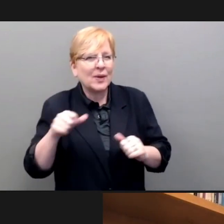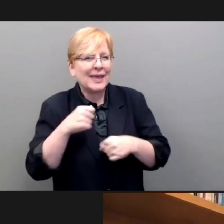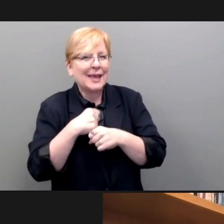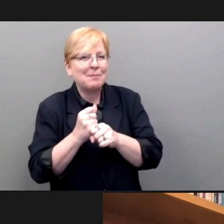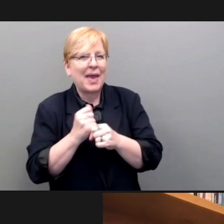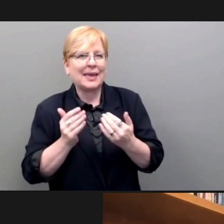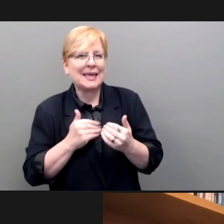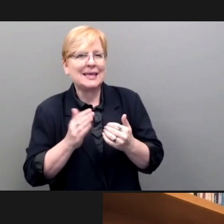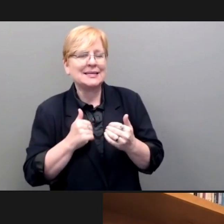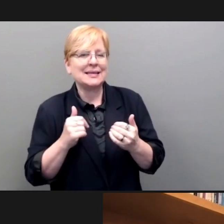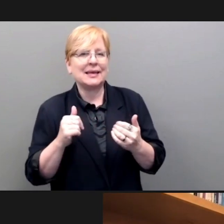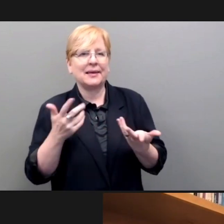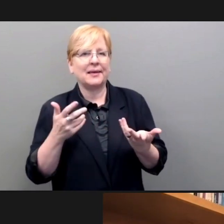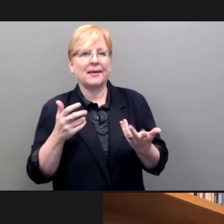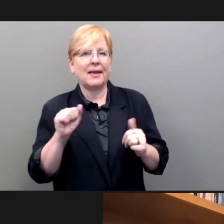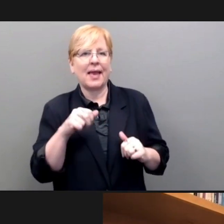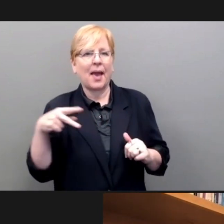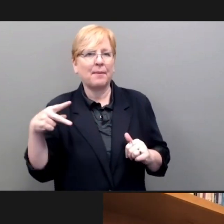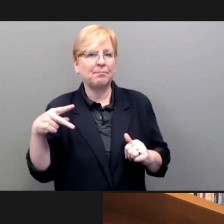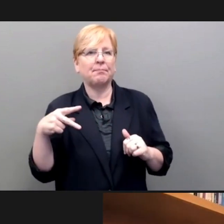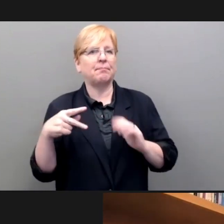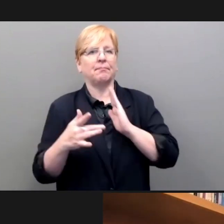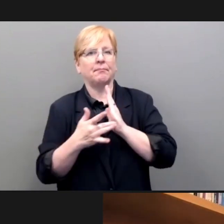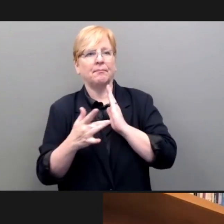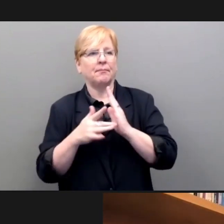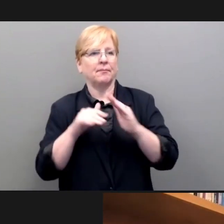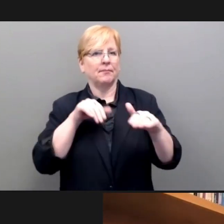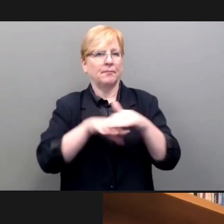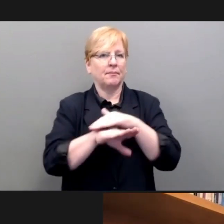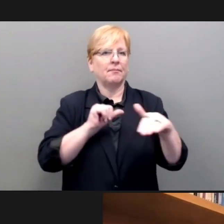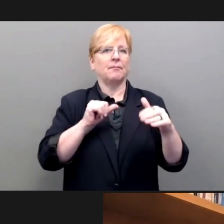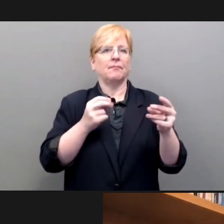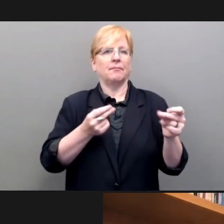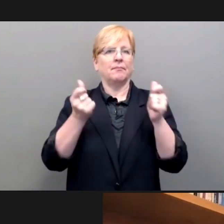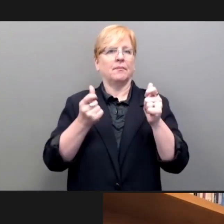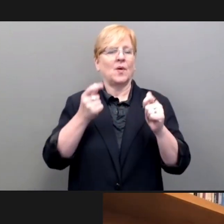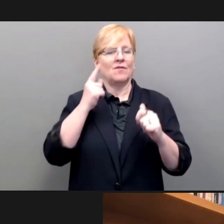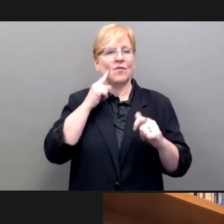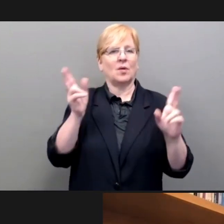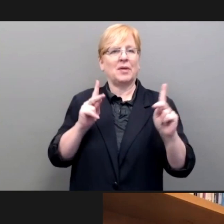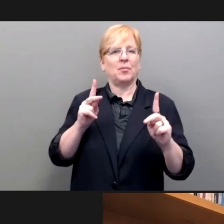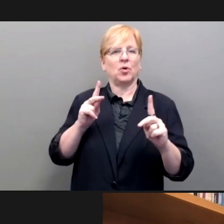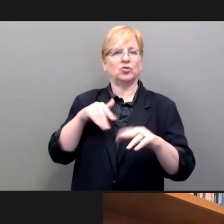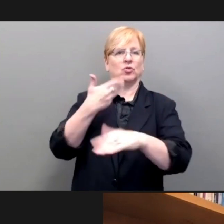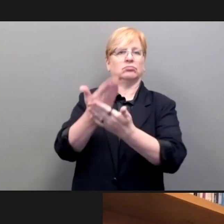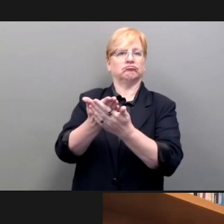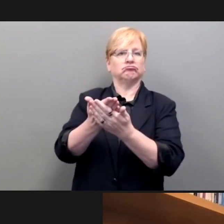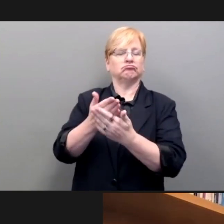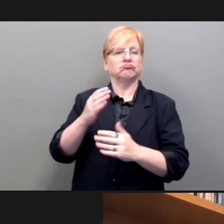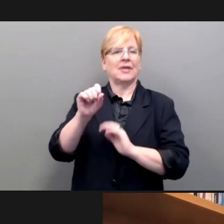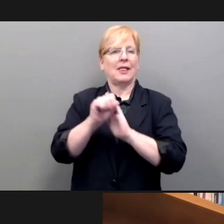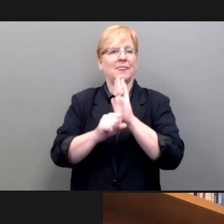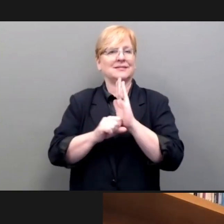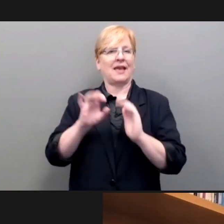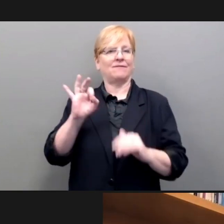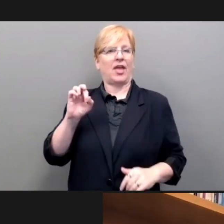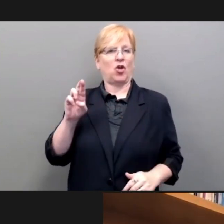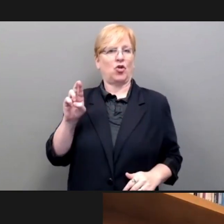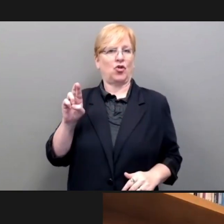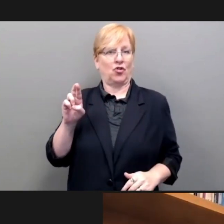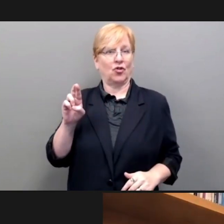readily accessible in-out environment for folks at the state fair. I don't want to suggest that it will be